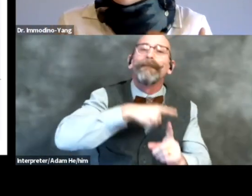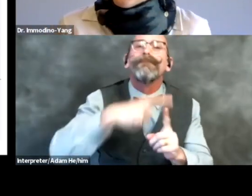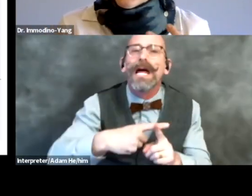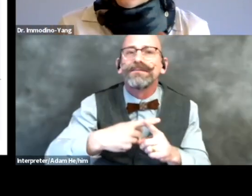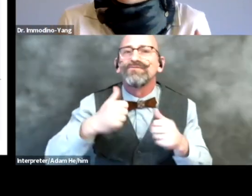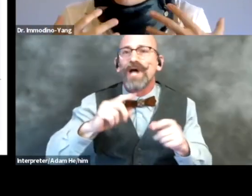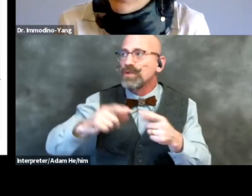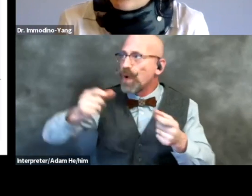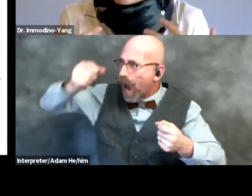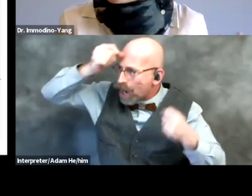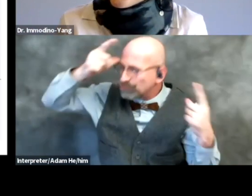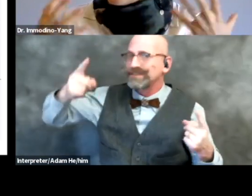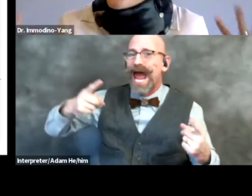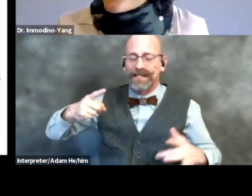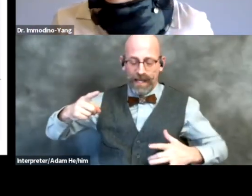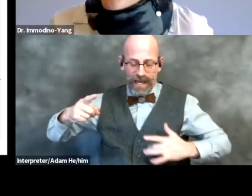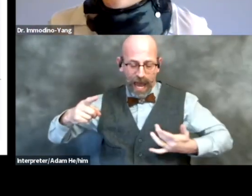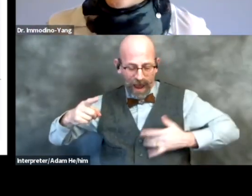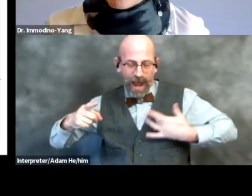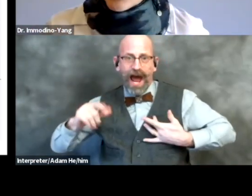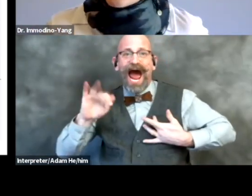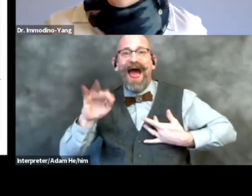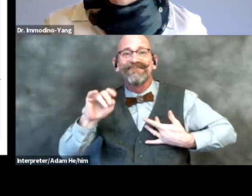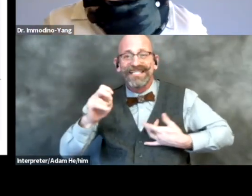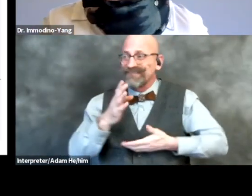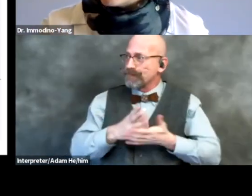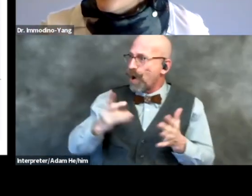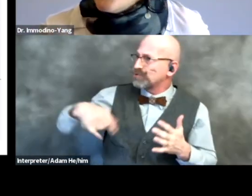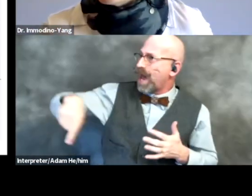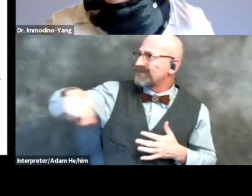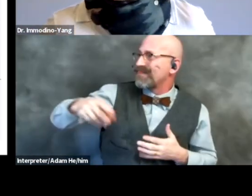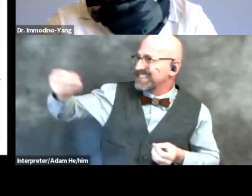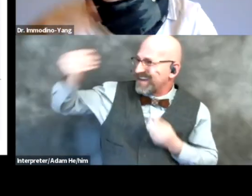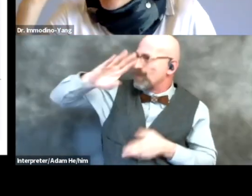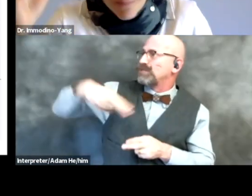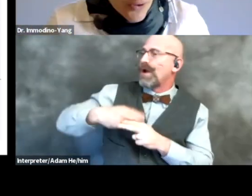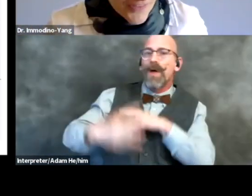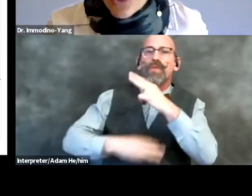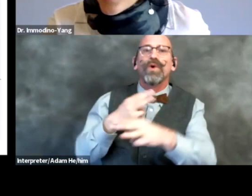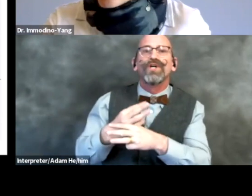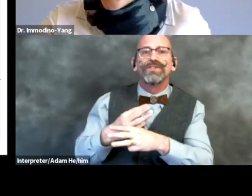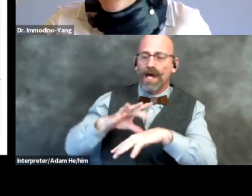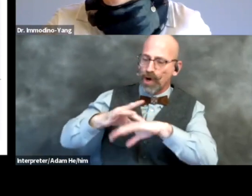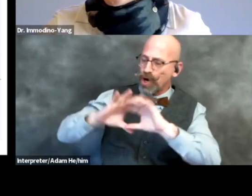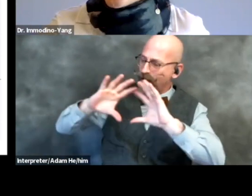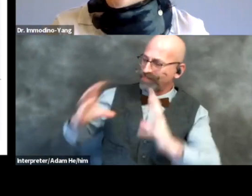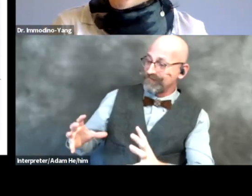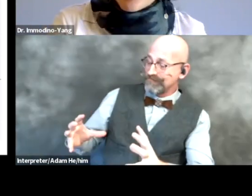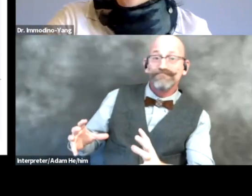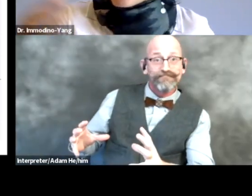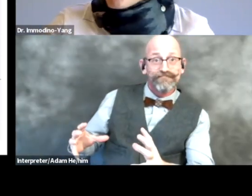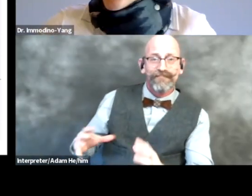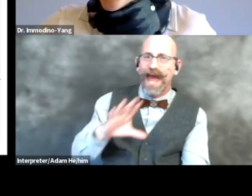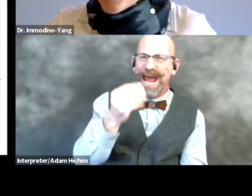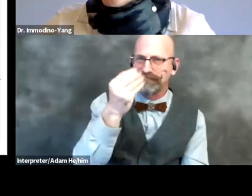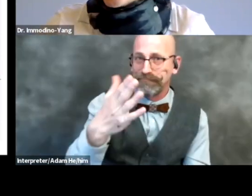affective dimensions of information about the Earth, right? And I'm happy to report that she's now in college studying